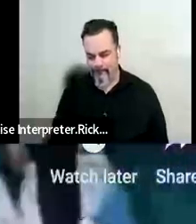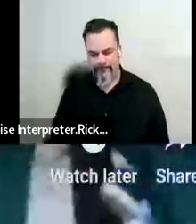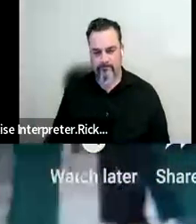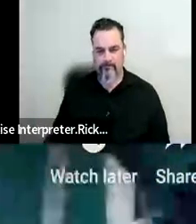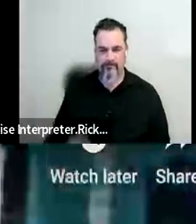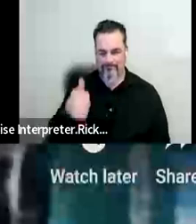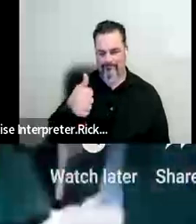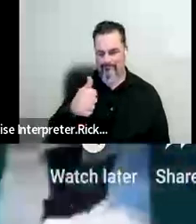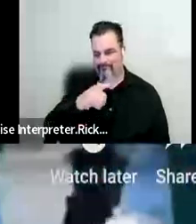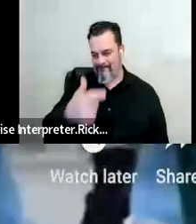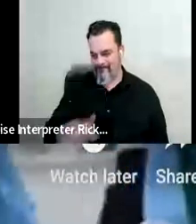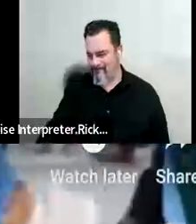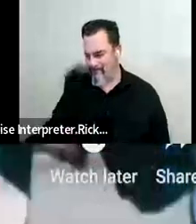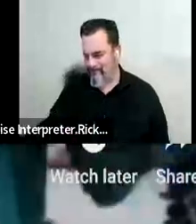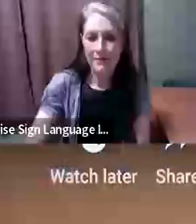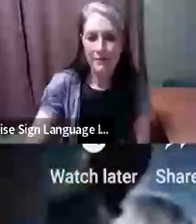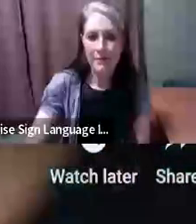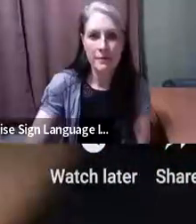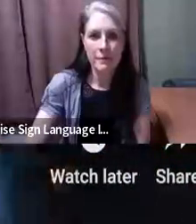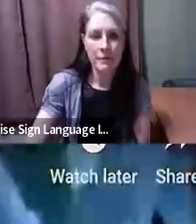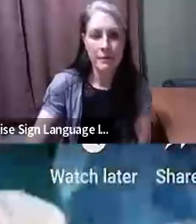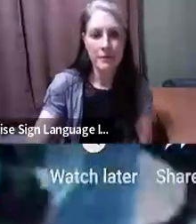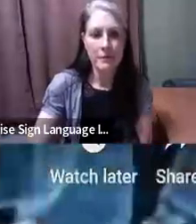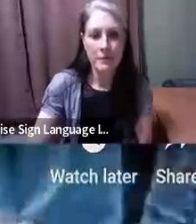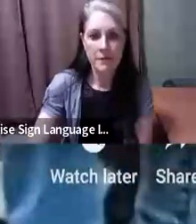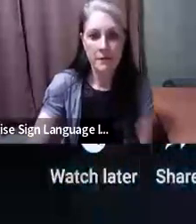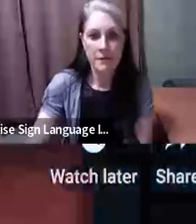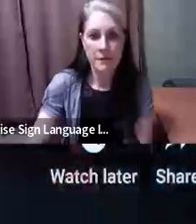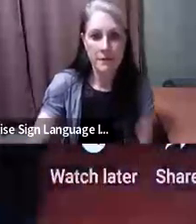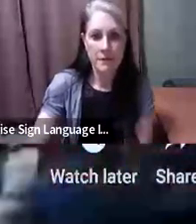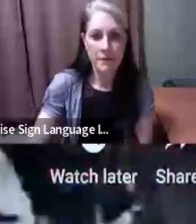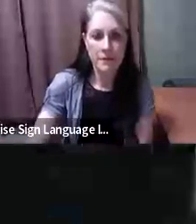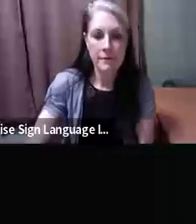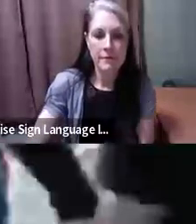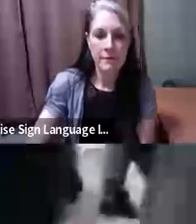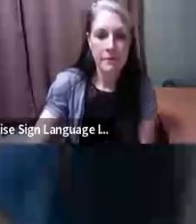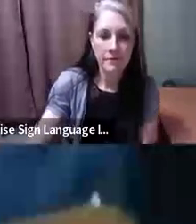with or acquire. At any point in your life.